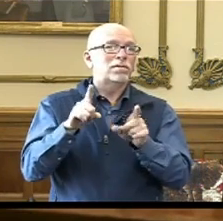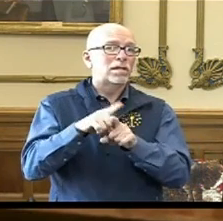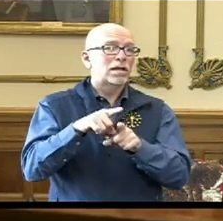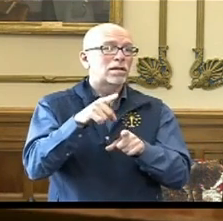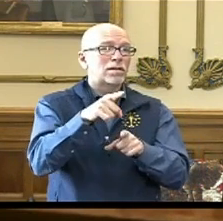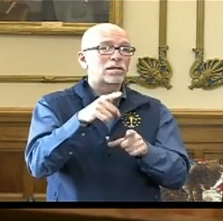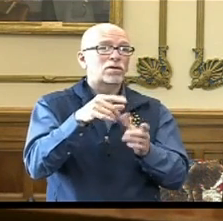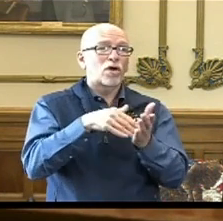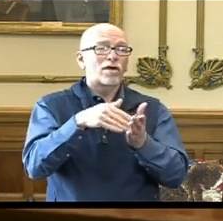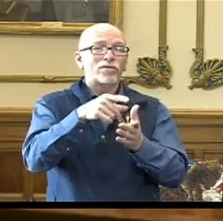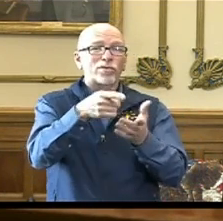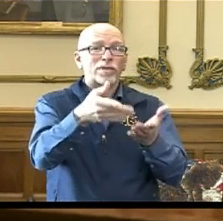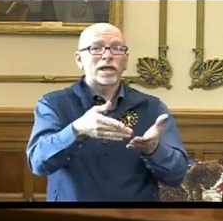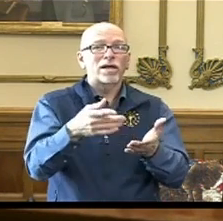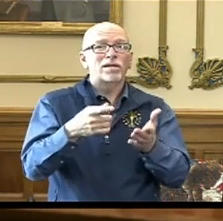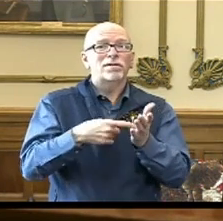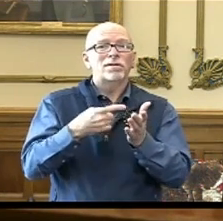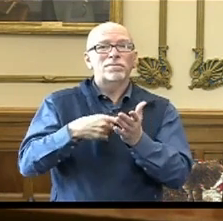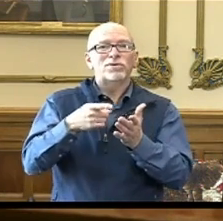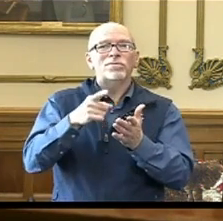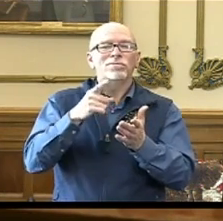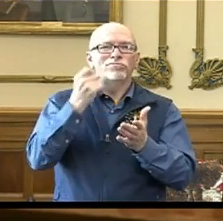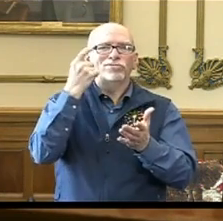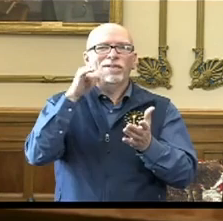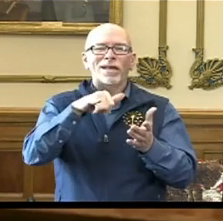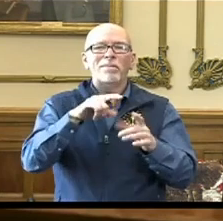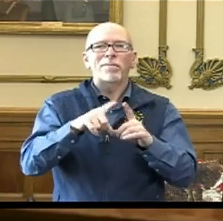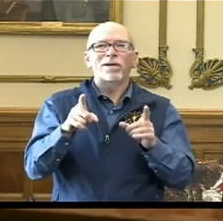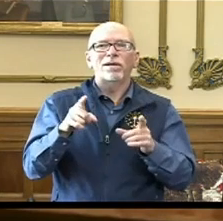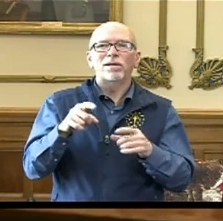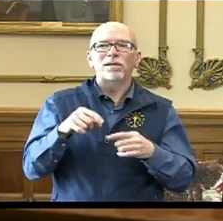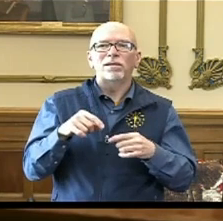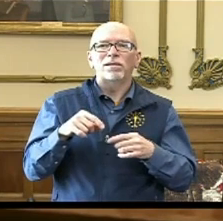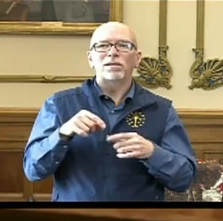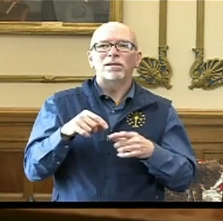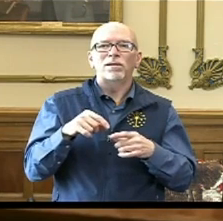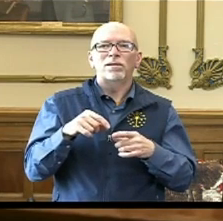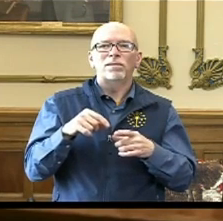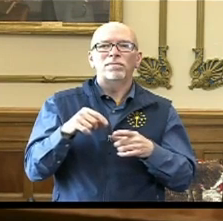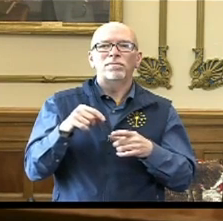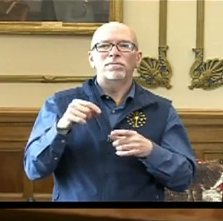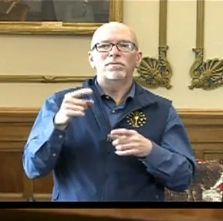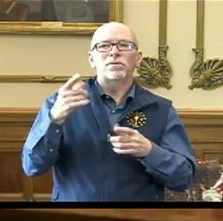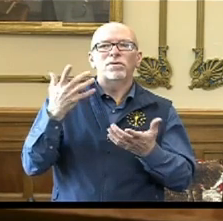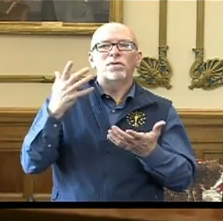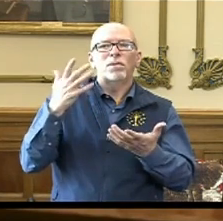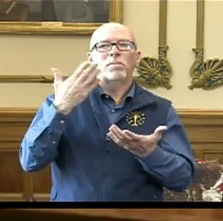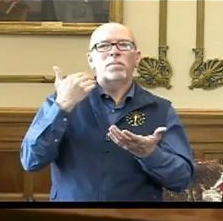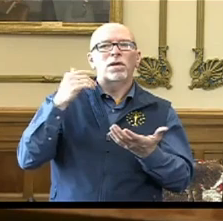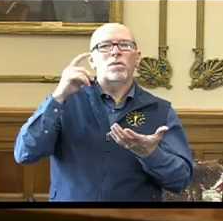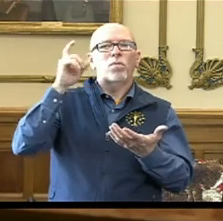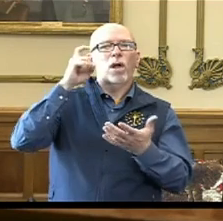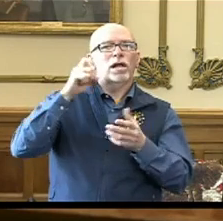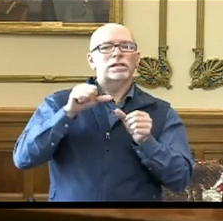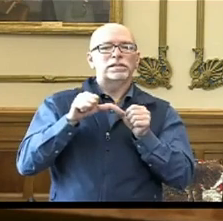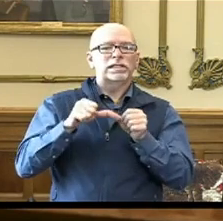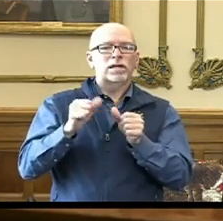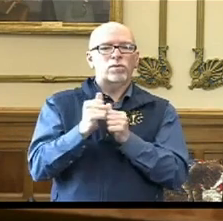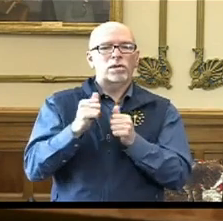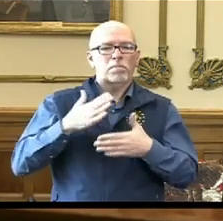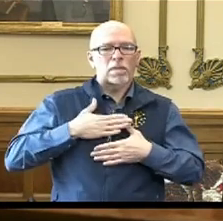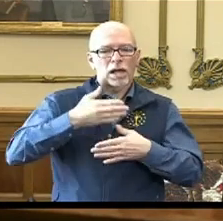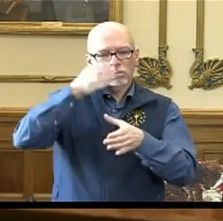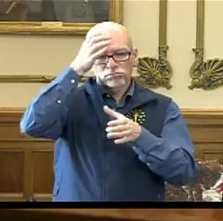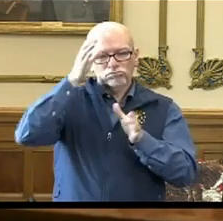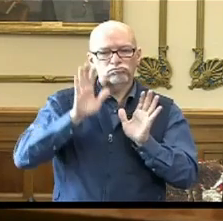you're there, you're going to get some of that. But no, I think wisely stick to what you know